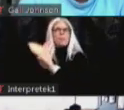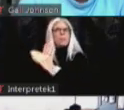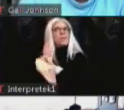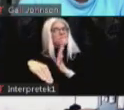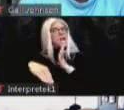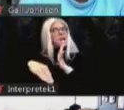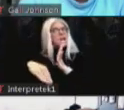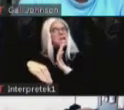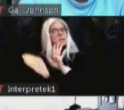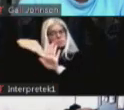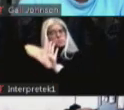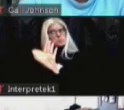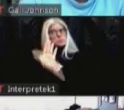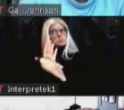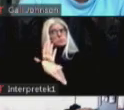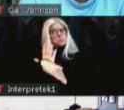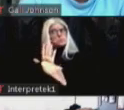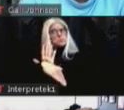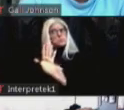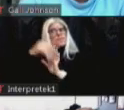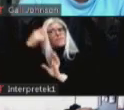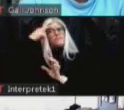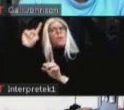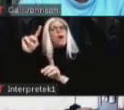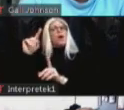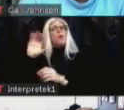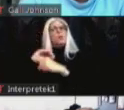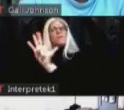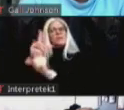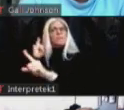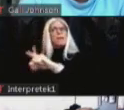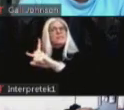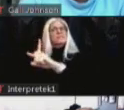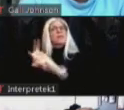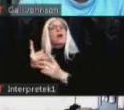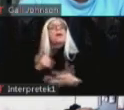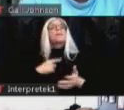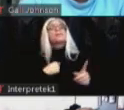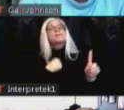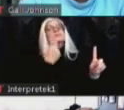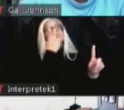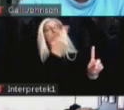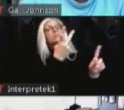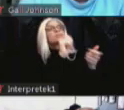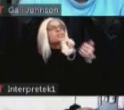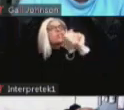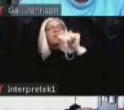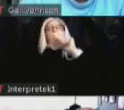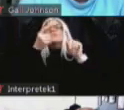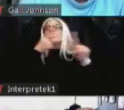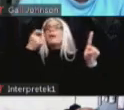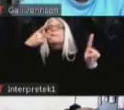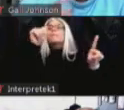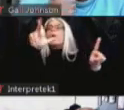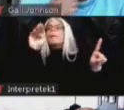direction. What I have not heard change from Paul Myers, our director of the Alachua County Health Department, is